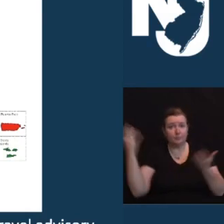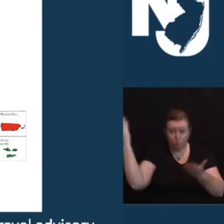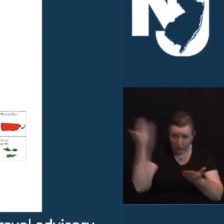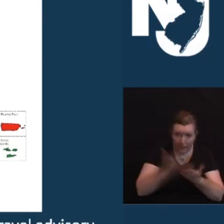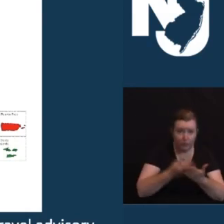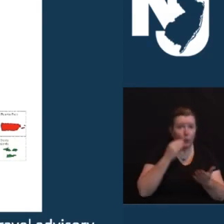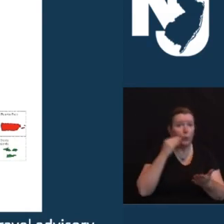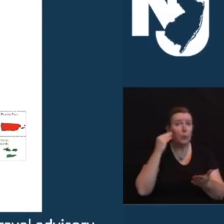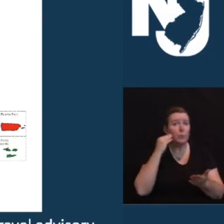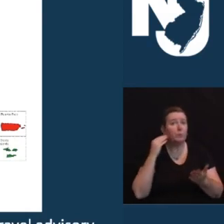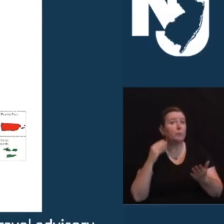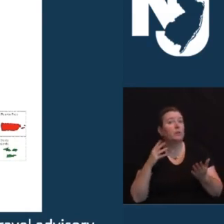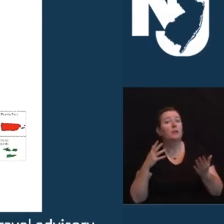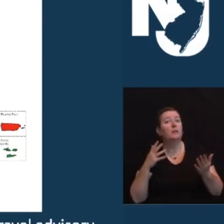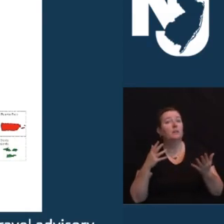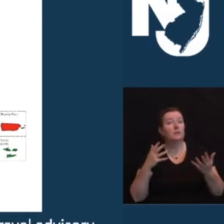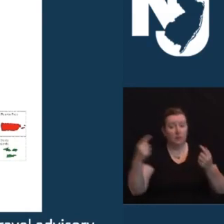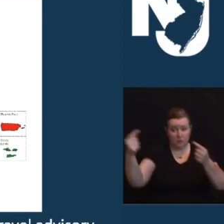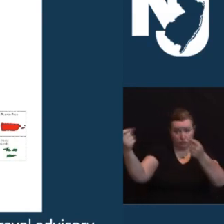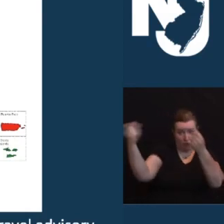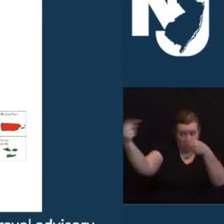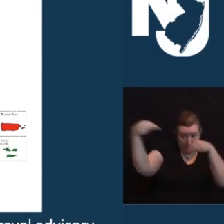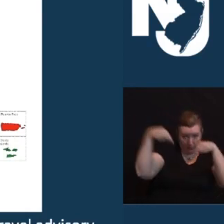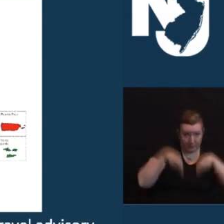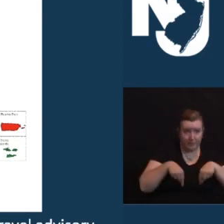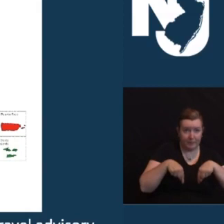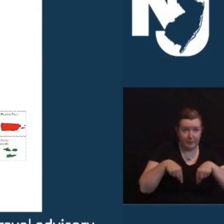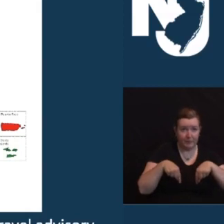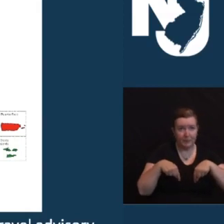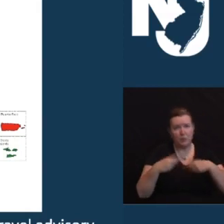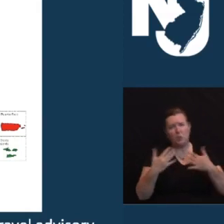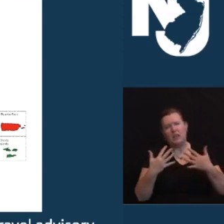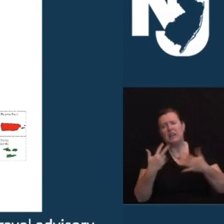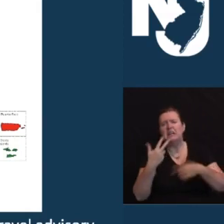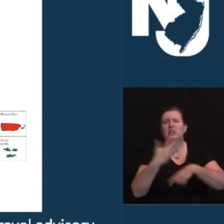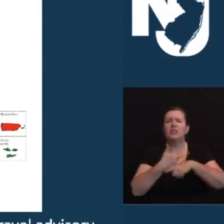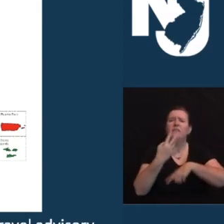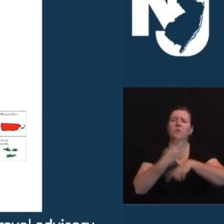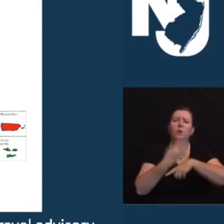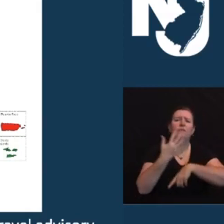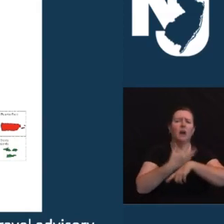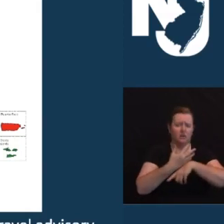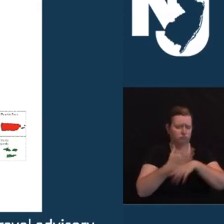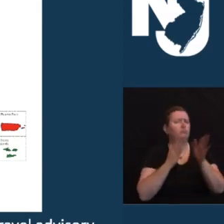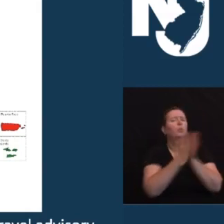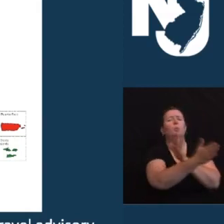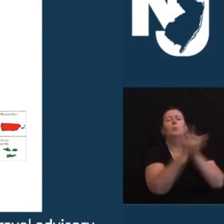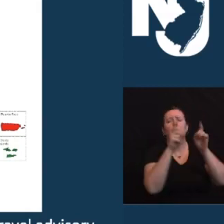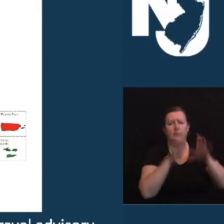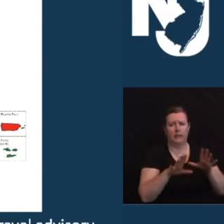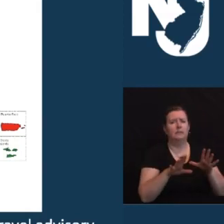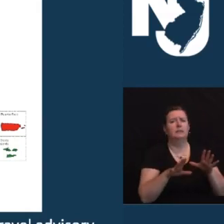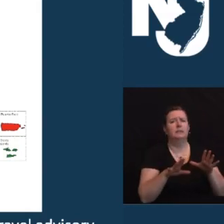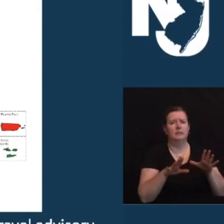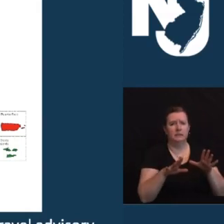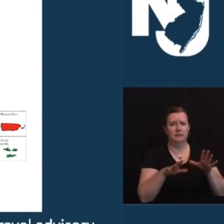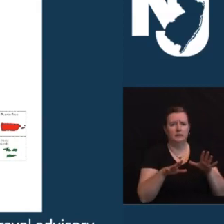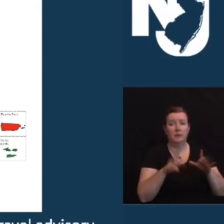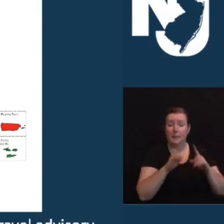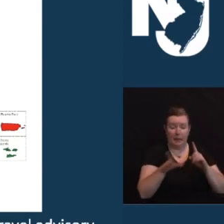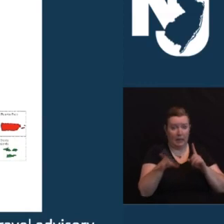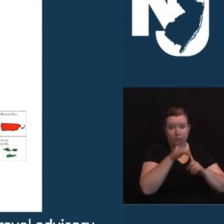You got to wait a few days, maybe into the fifth day or more, to get a test to make sure something wasn't incubating in your system.